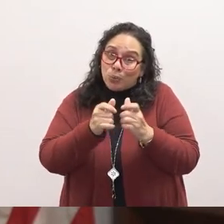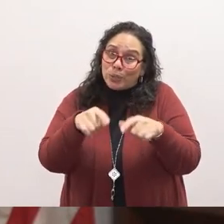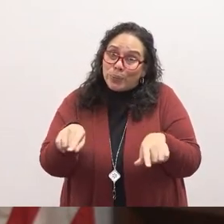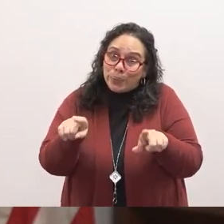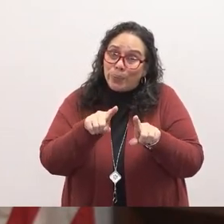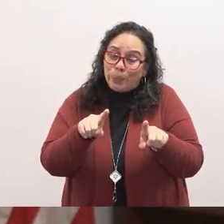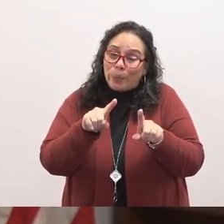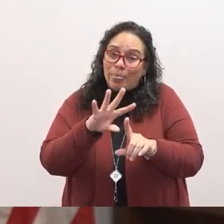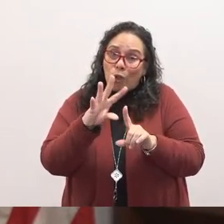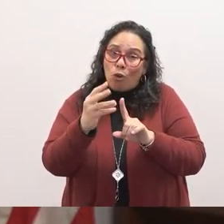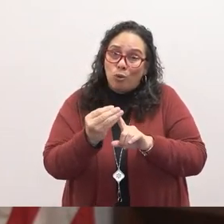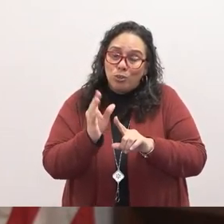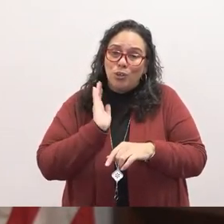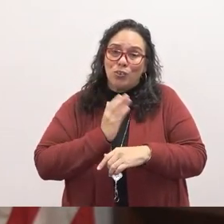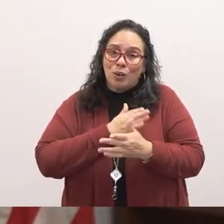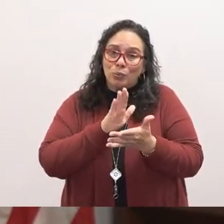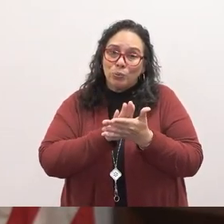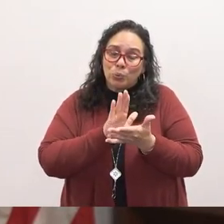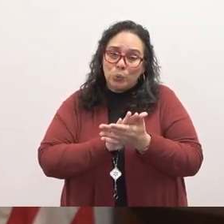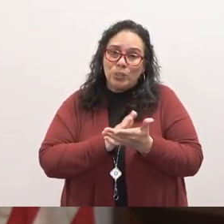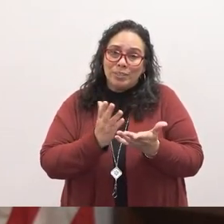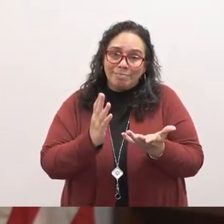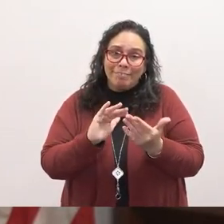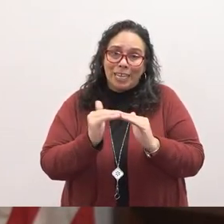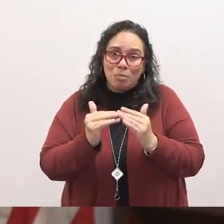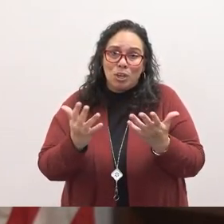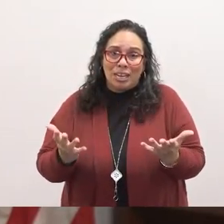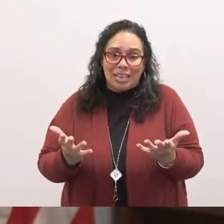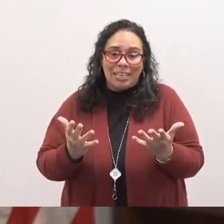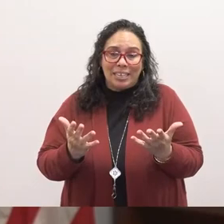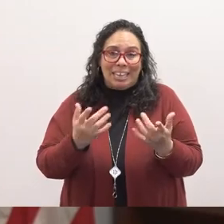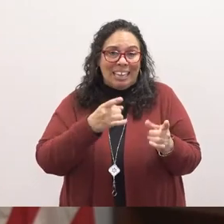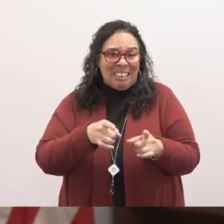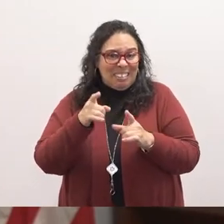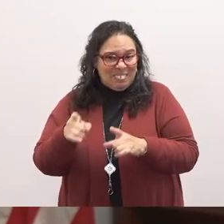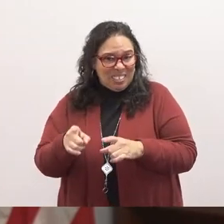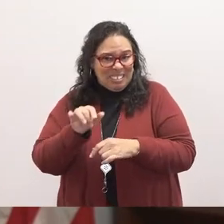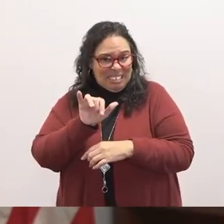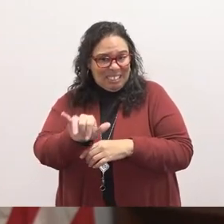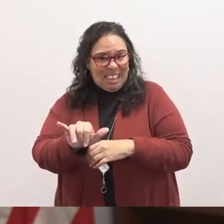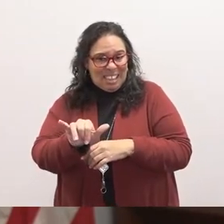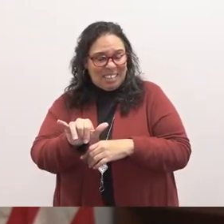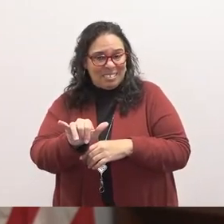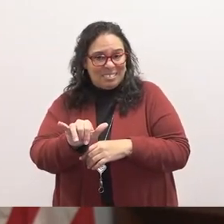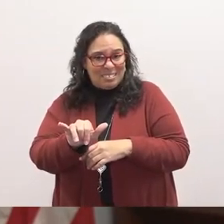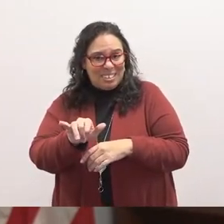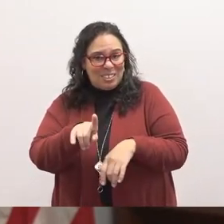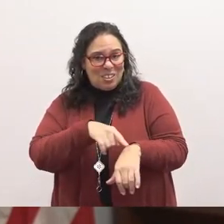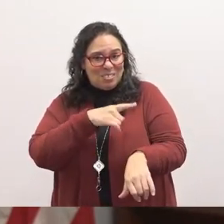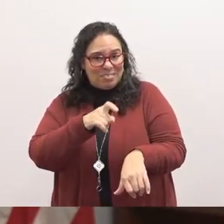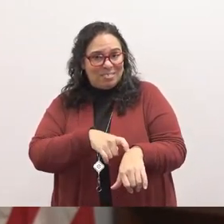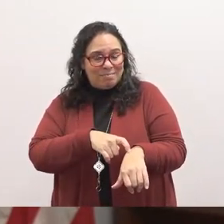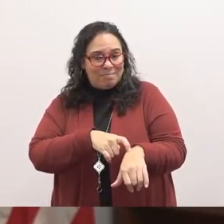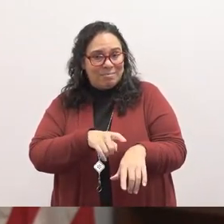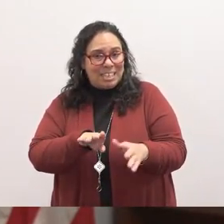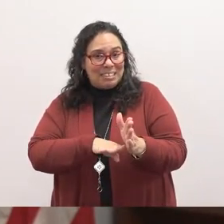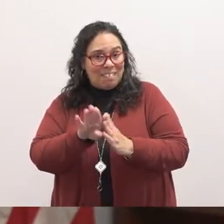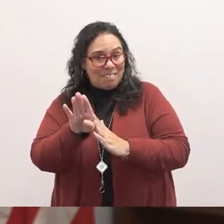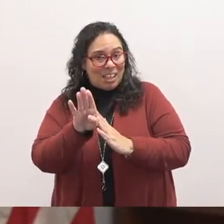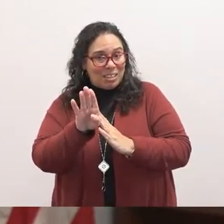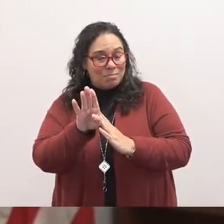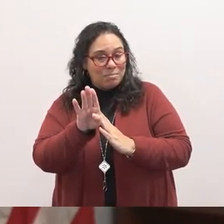the culture of our school communities. And I think events like this in the long haul develop that trust,